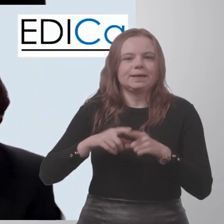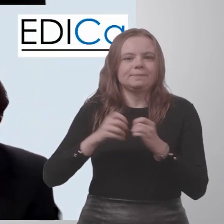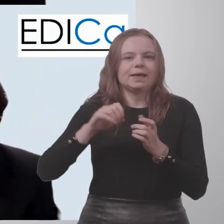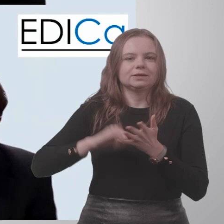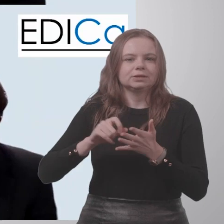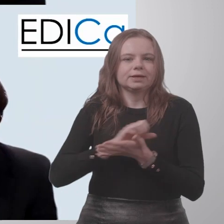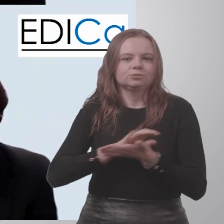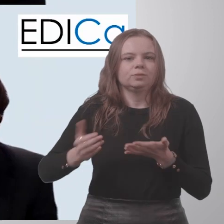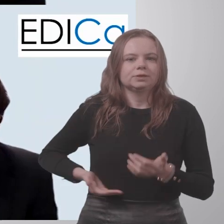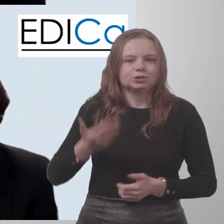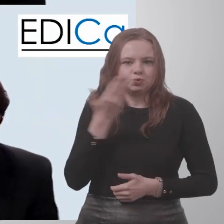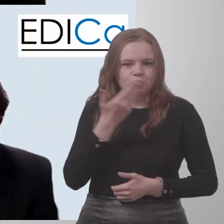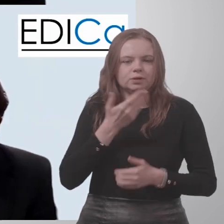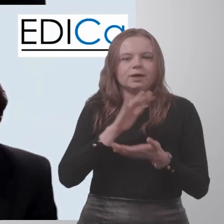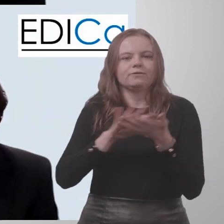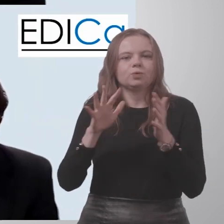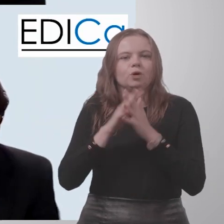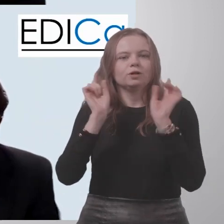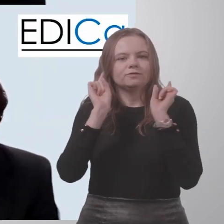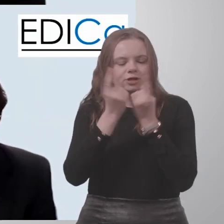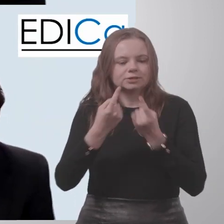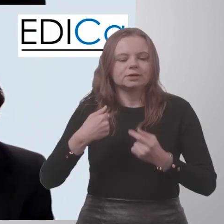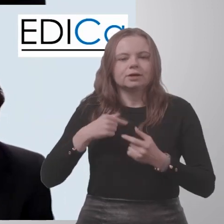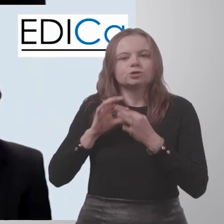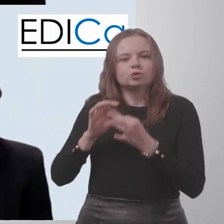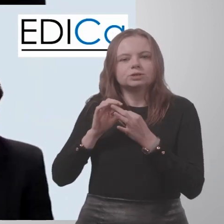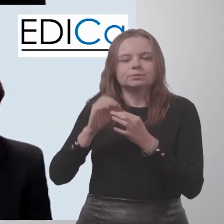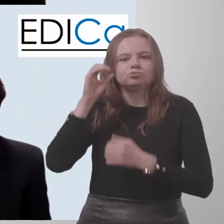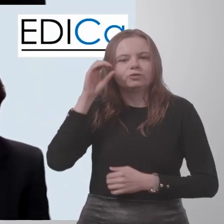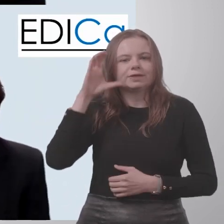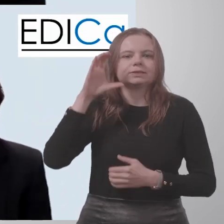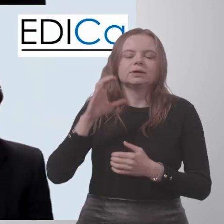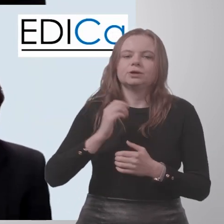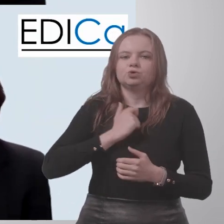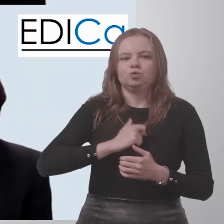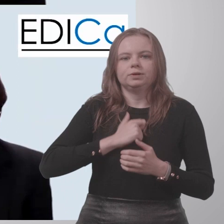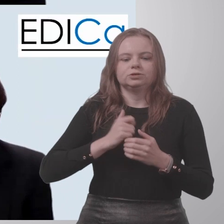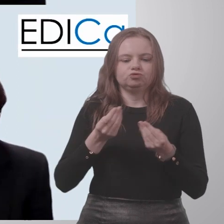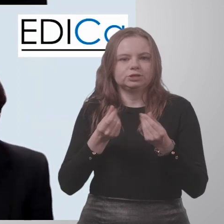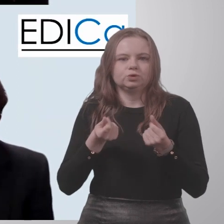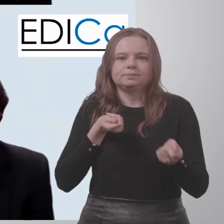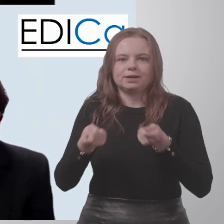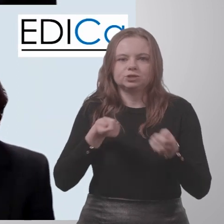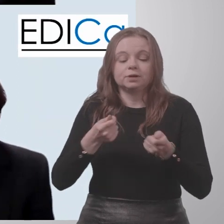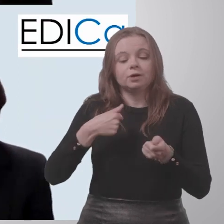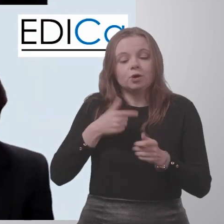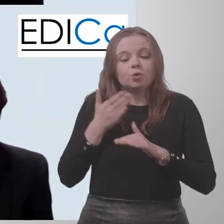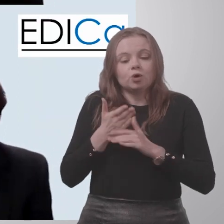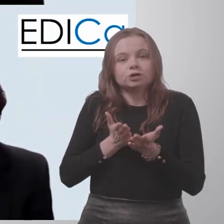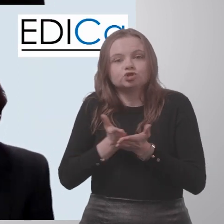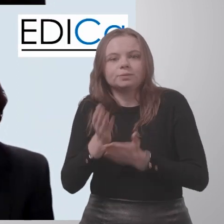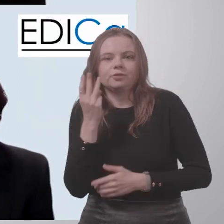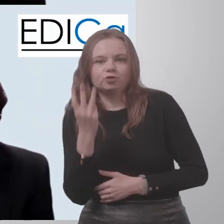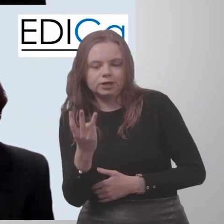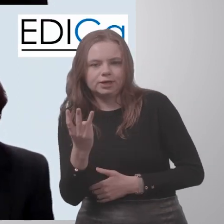Business School at Heriot-Watt University. I'm an associate professor in human resource management, and I'm Workstream